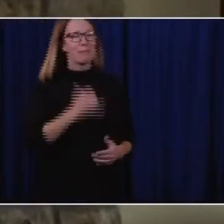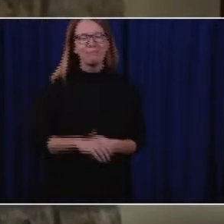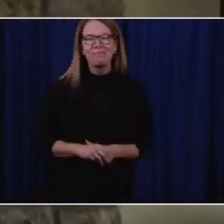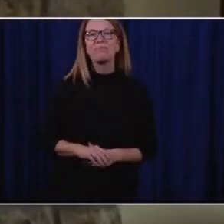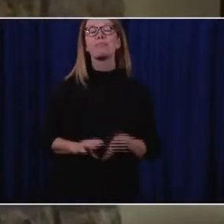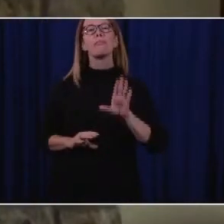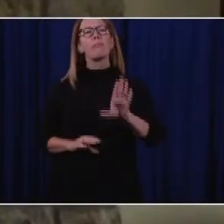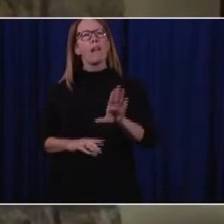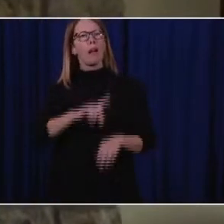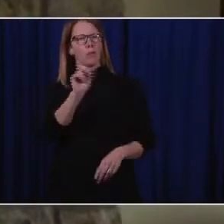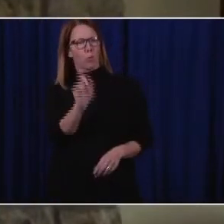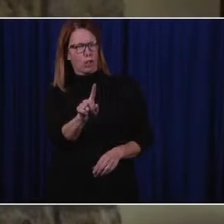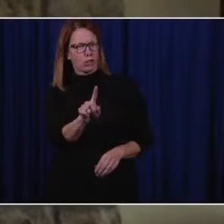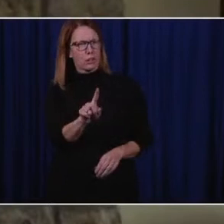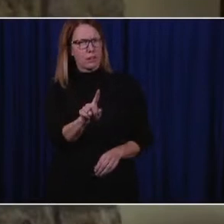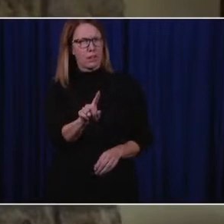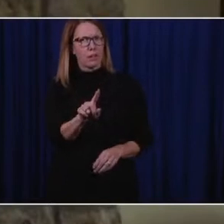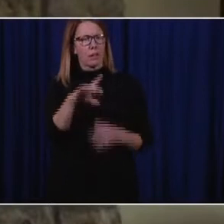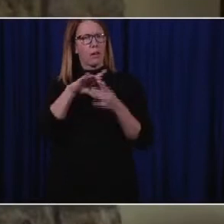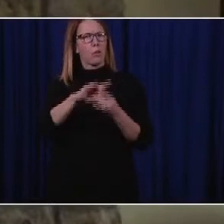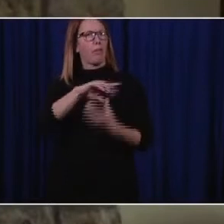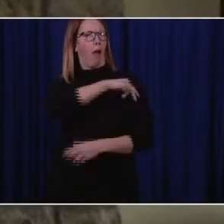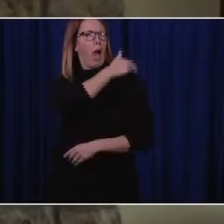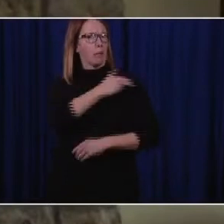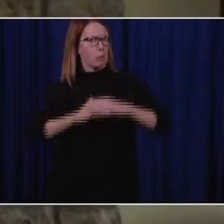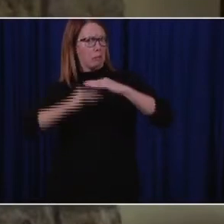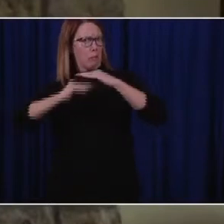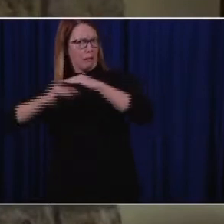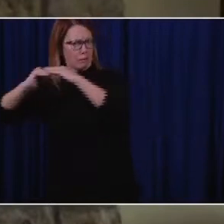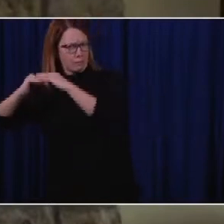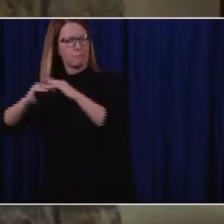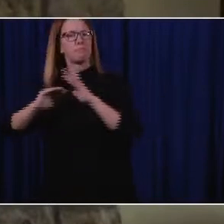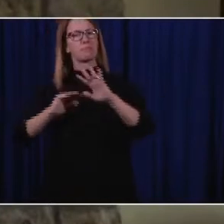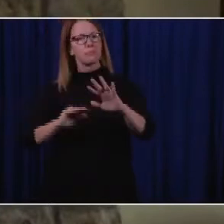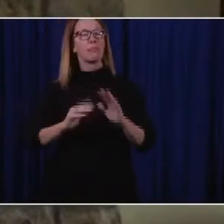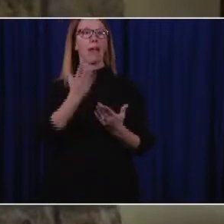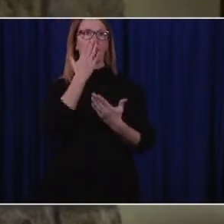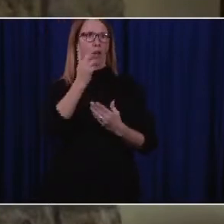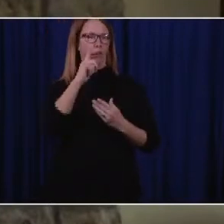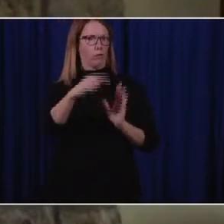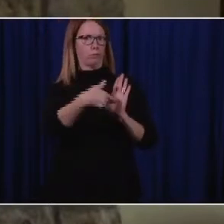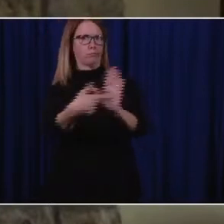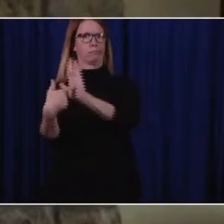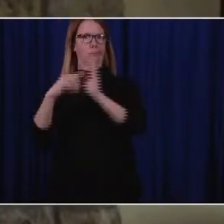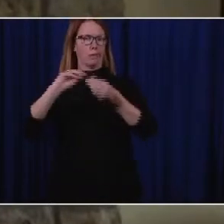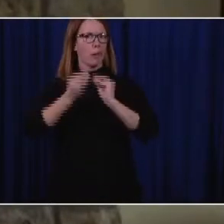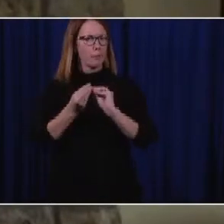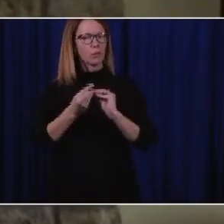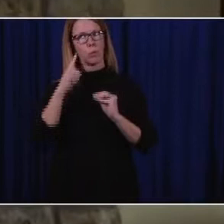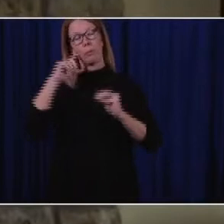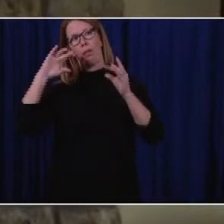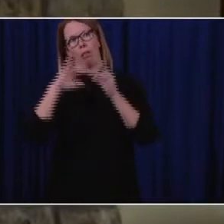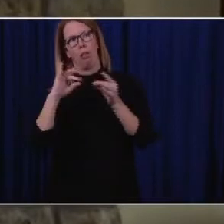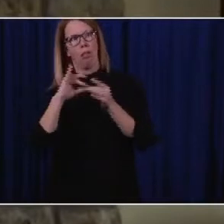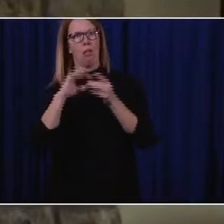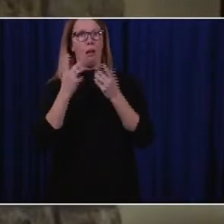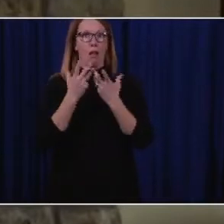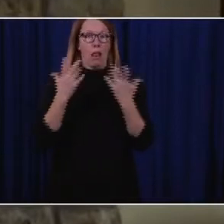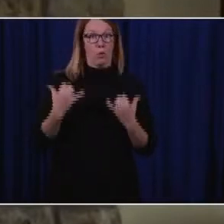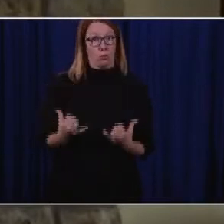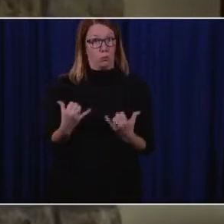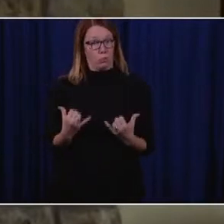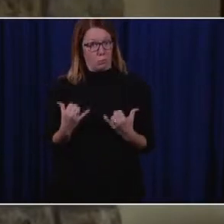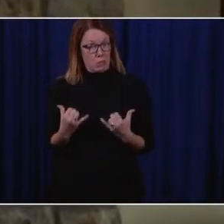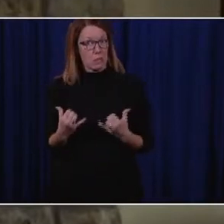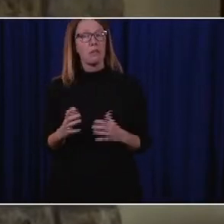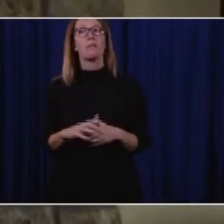Just a quick question on hospital capacity. Thank you so much for releasing those numbers. And obviously, we've been talking a lot here today about,